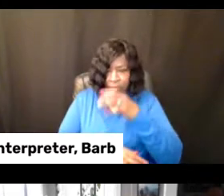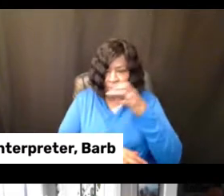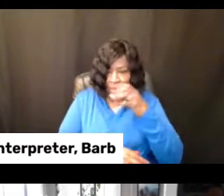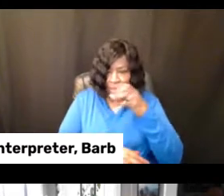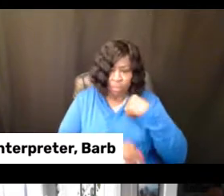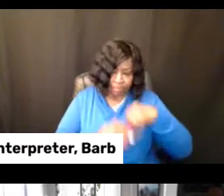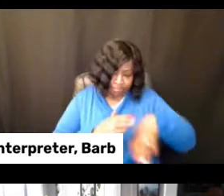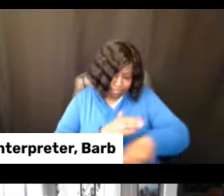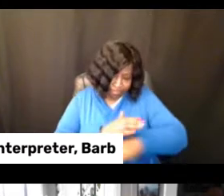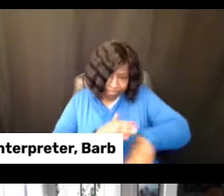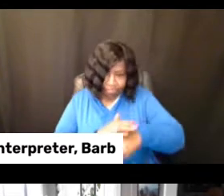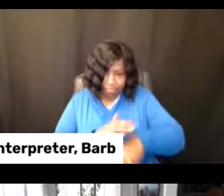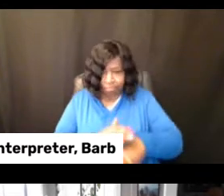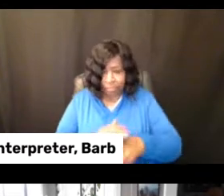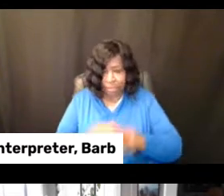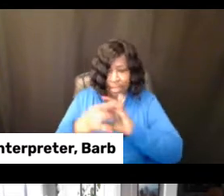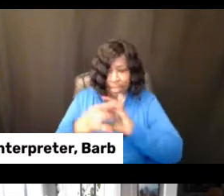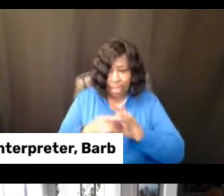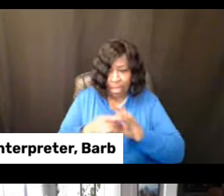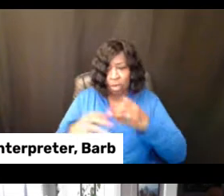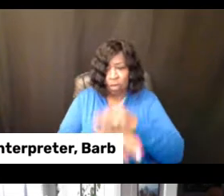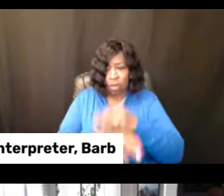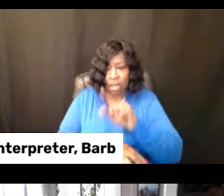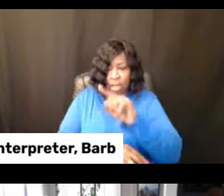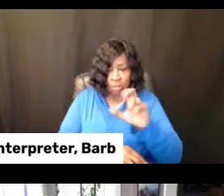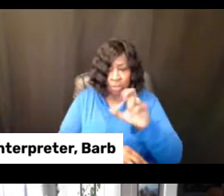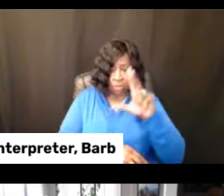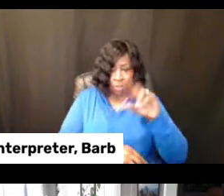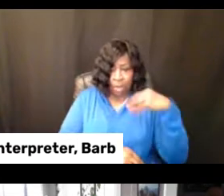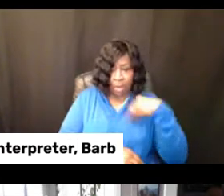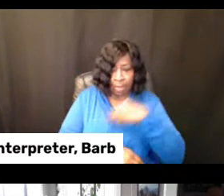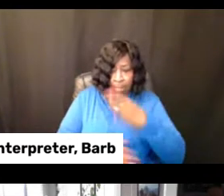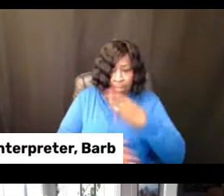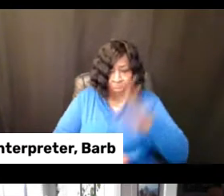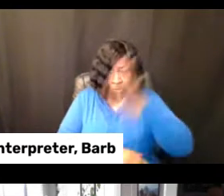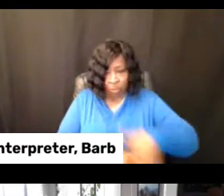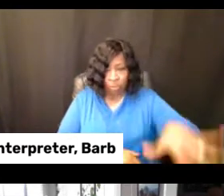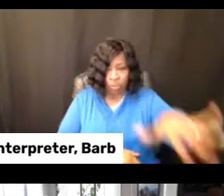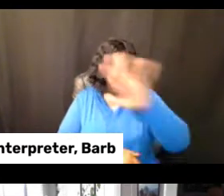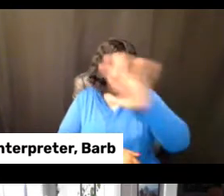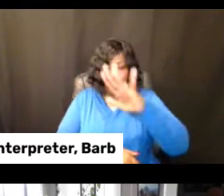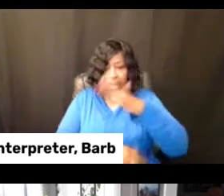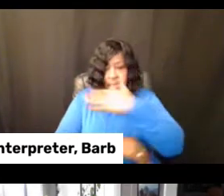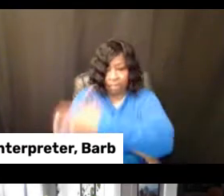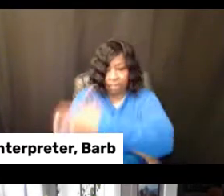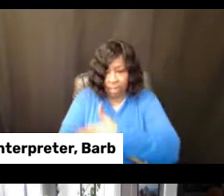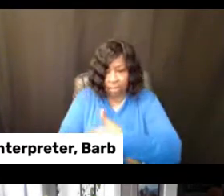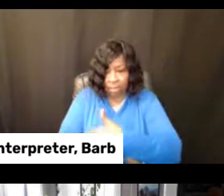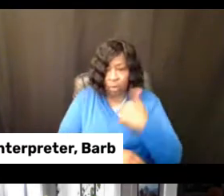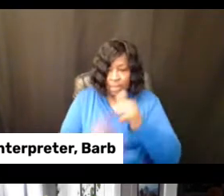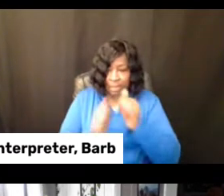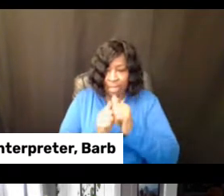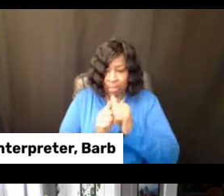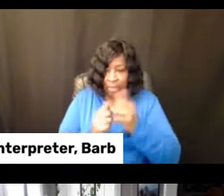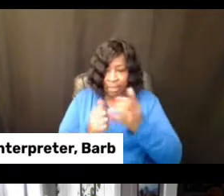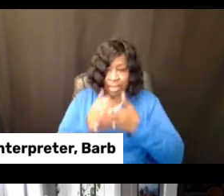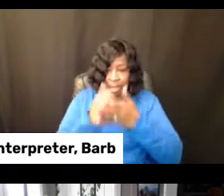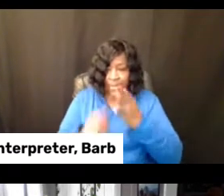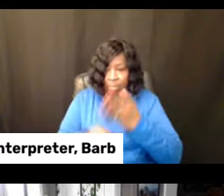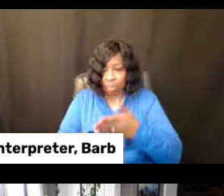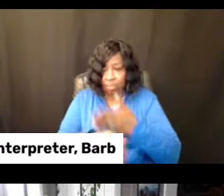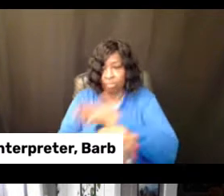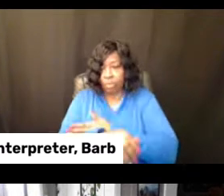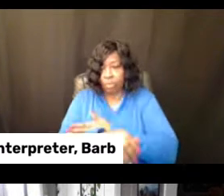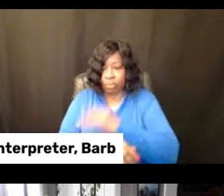over 130 member organizations from around the country, and we work together to improve federal food and farm policy, and we have for